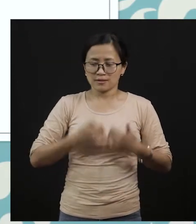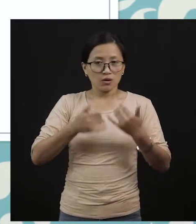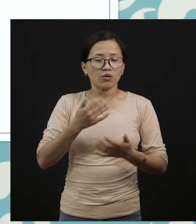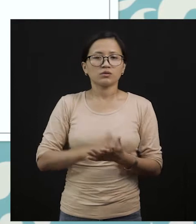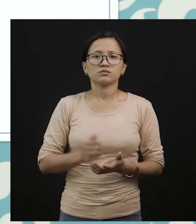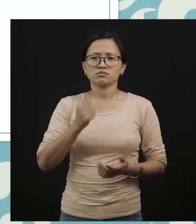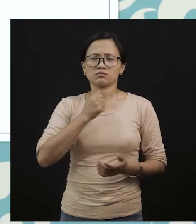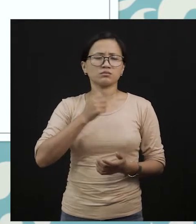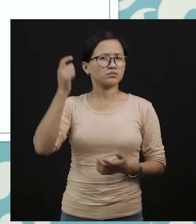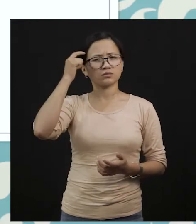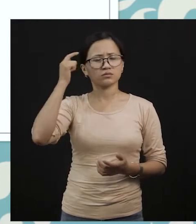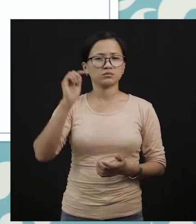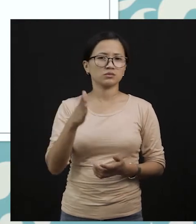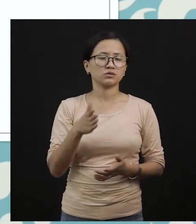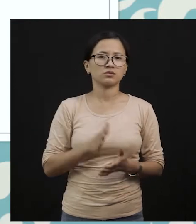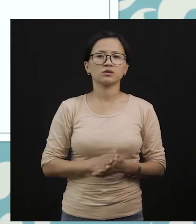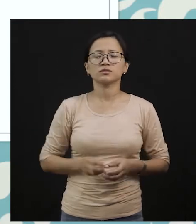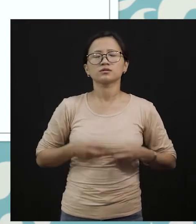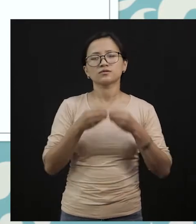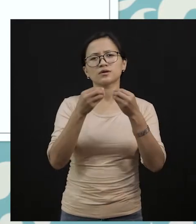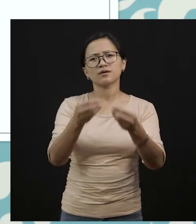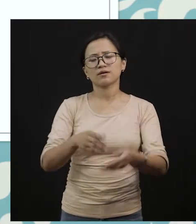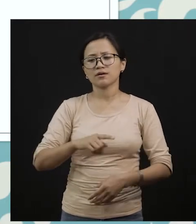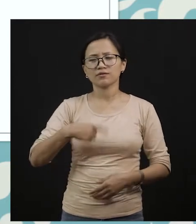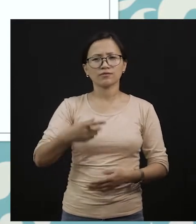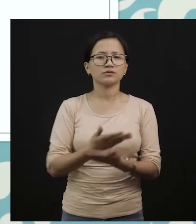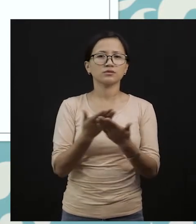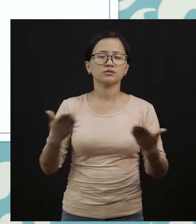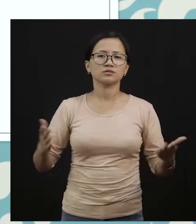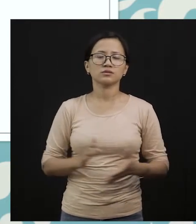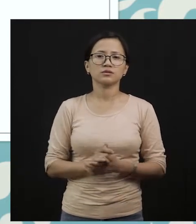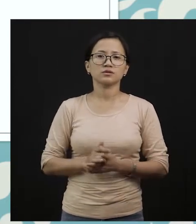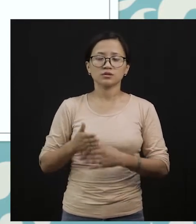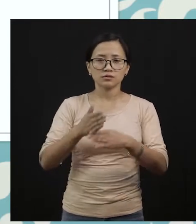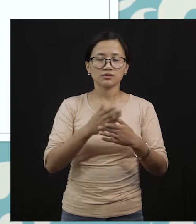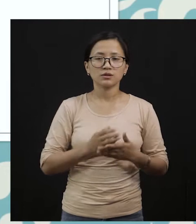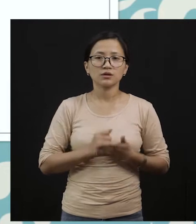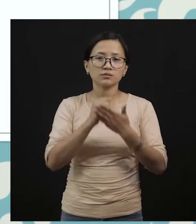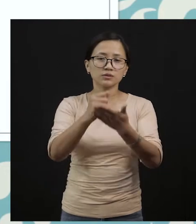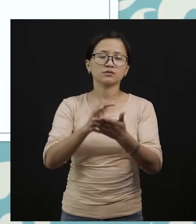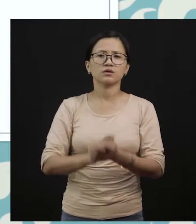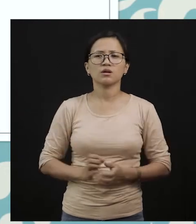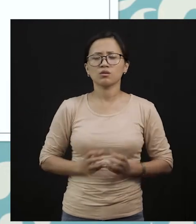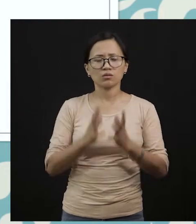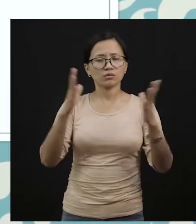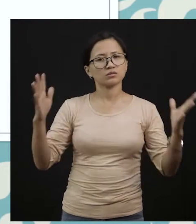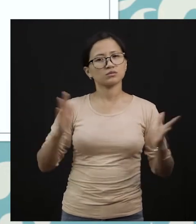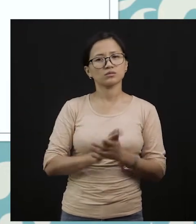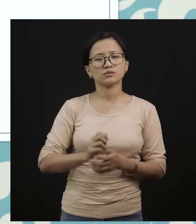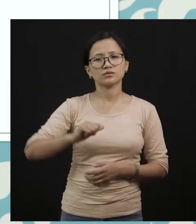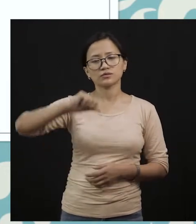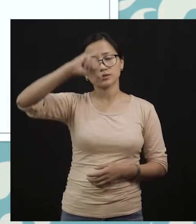not thinking for herself, but she gave her everything to serve the people of India, okay? She's not an Indian,